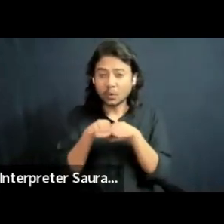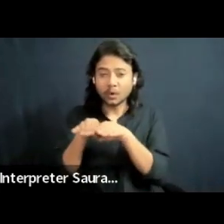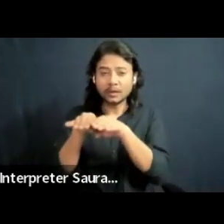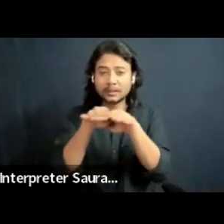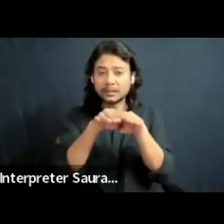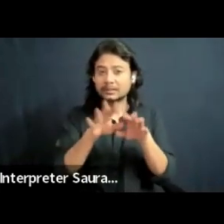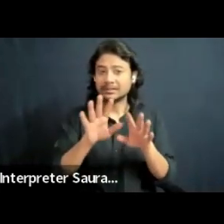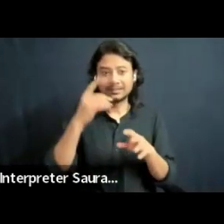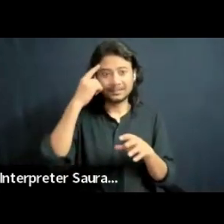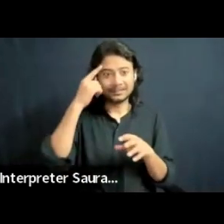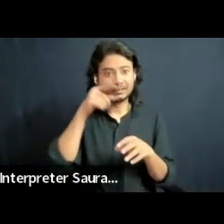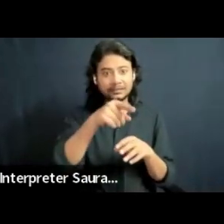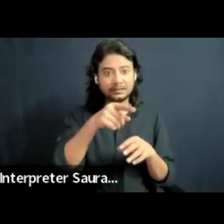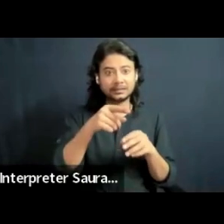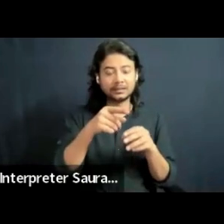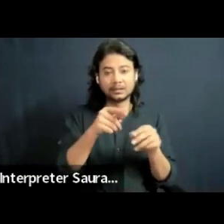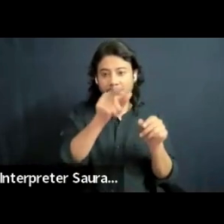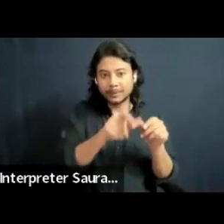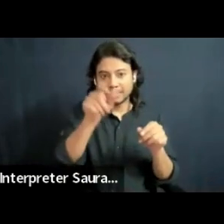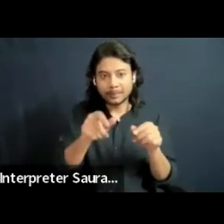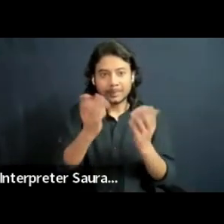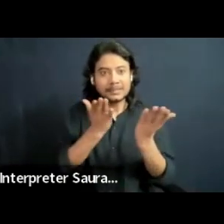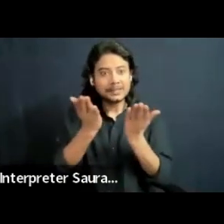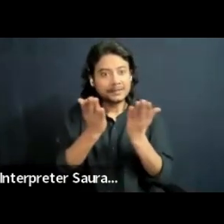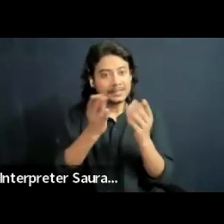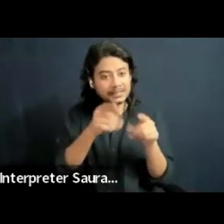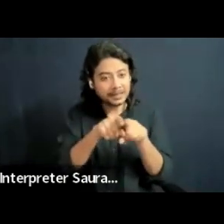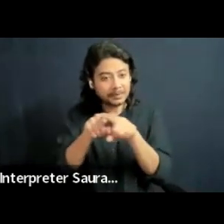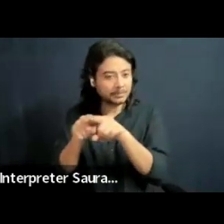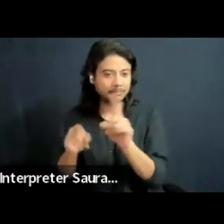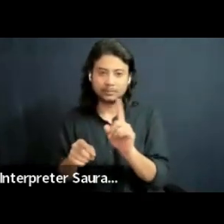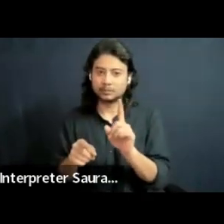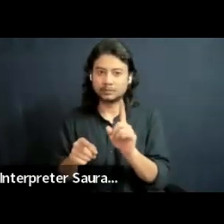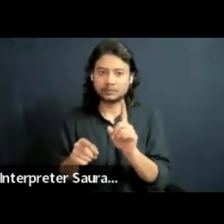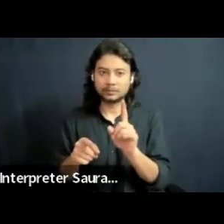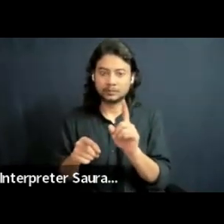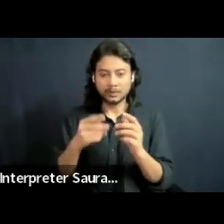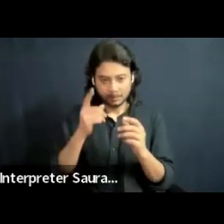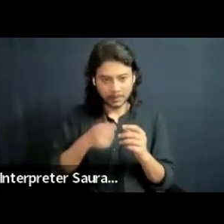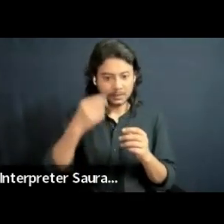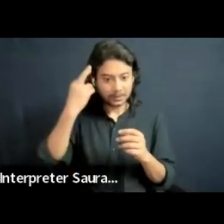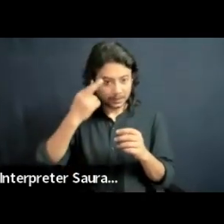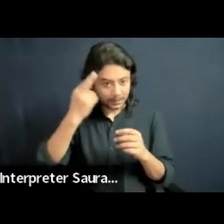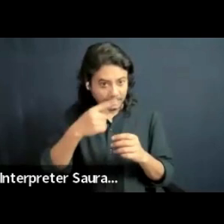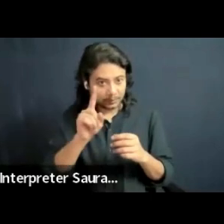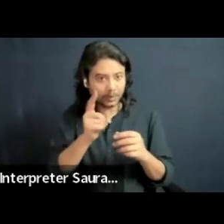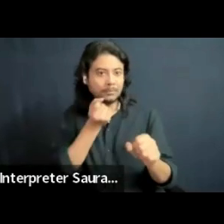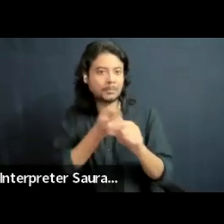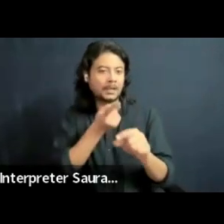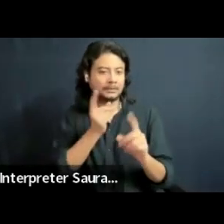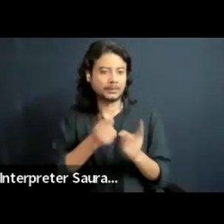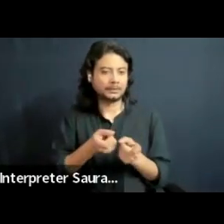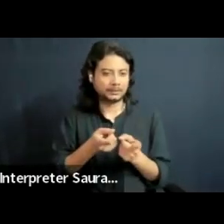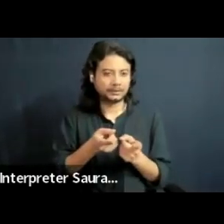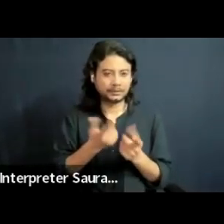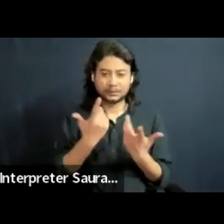reasonable accommodation, small changes. For example, if a child finds it, her hands,